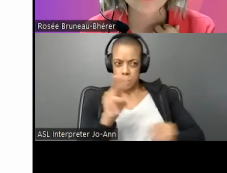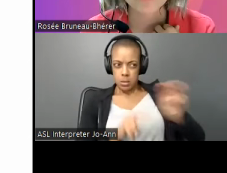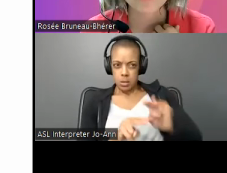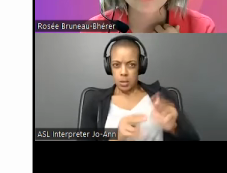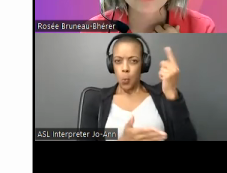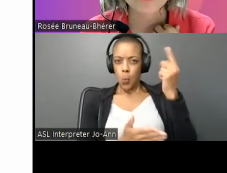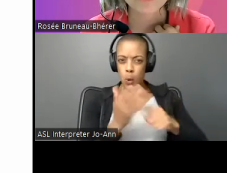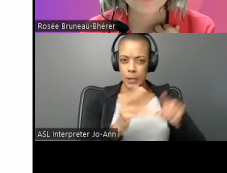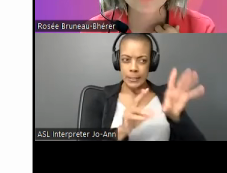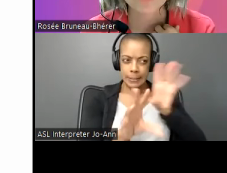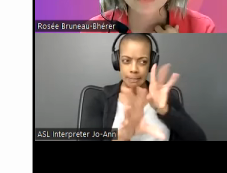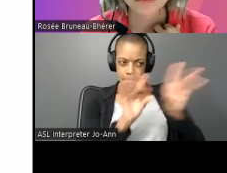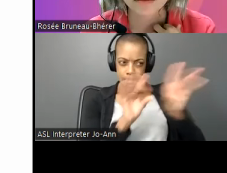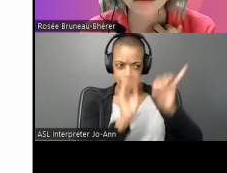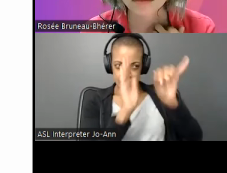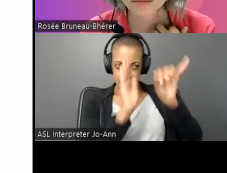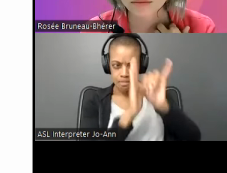think